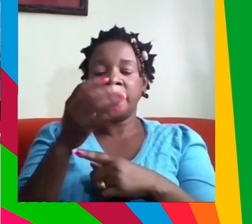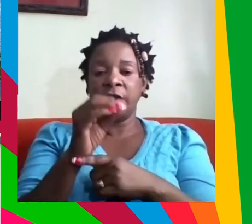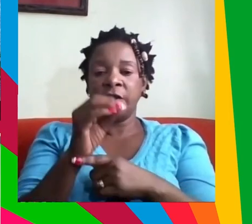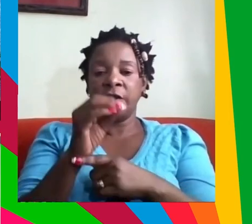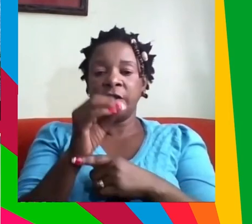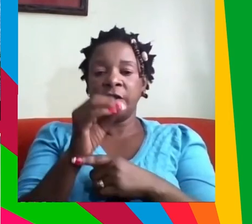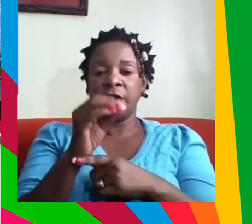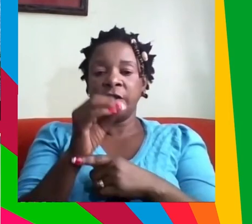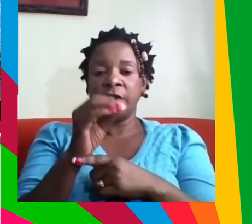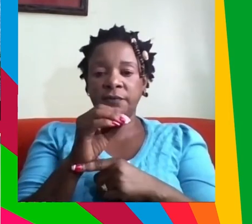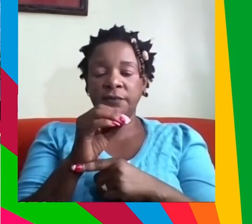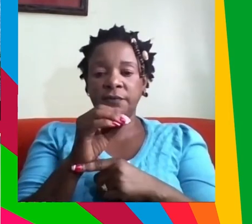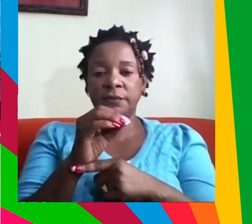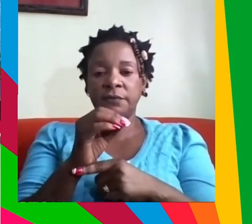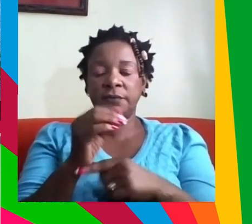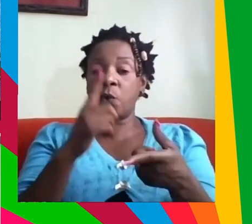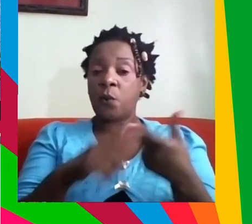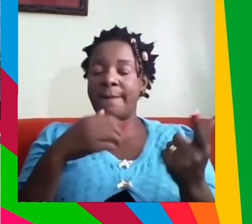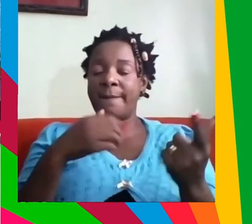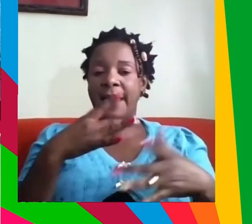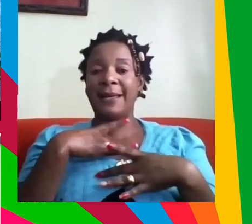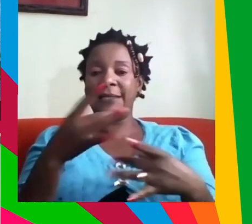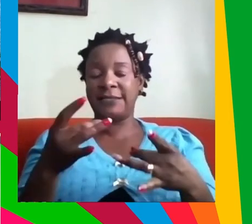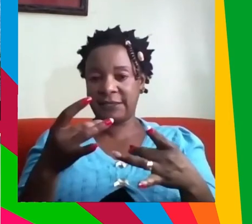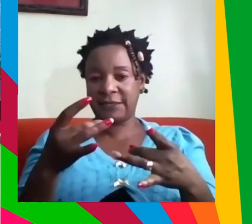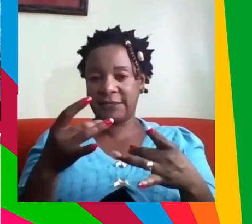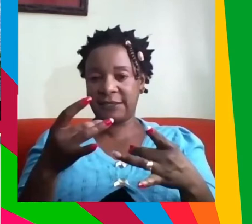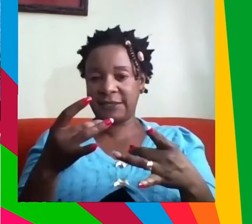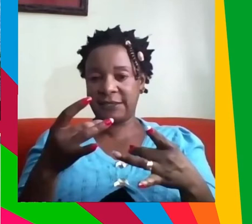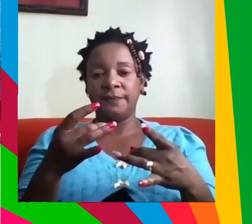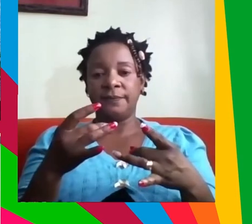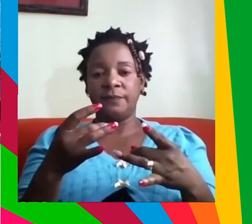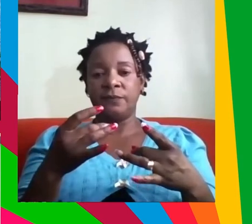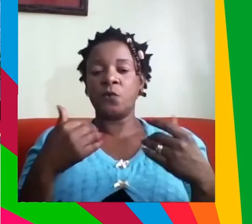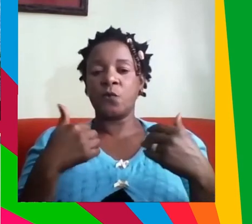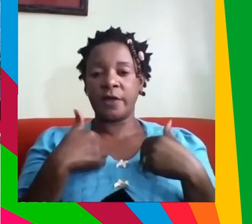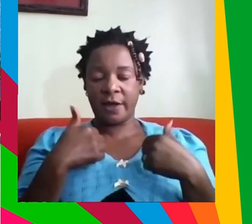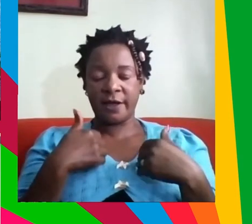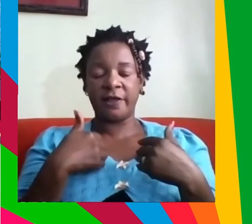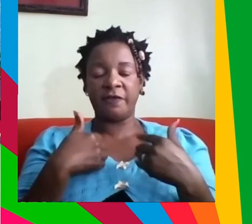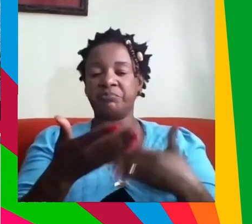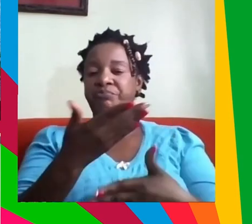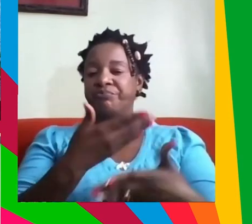Tasneem, I think what I'm interested in also is we haven't really rehearsed this conversation.